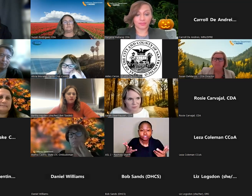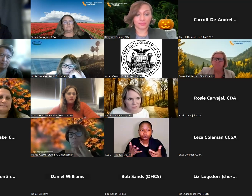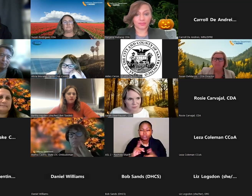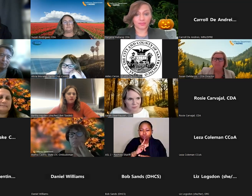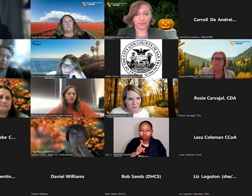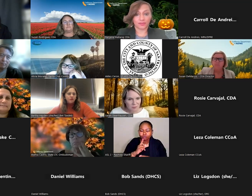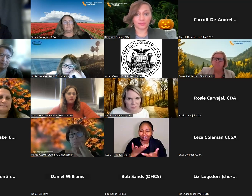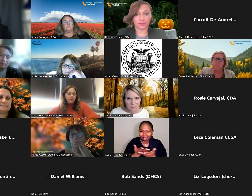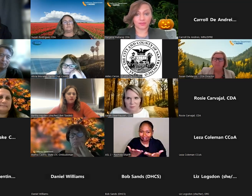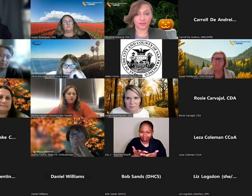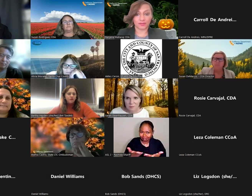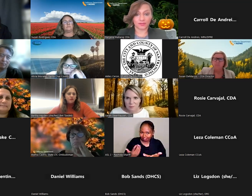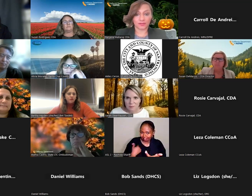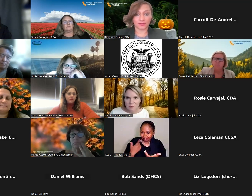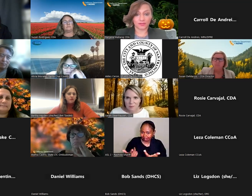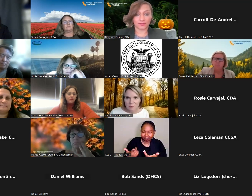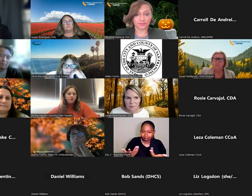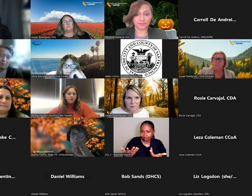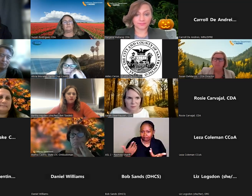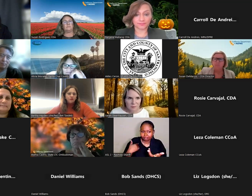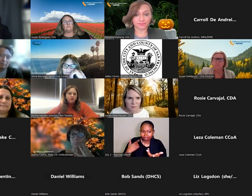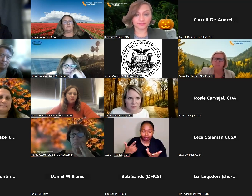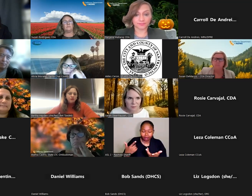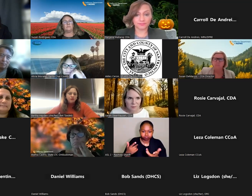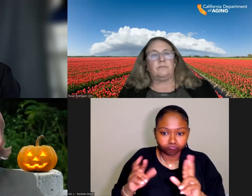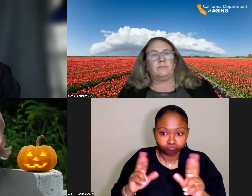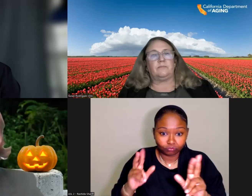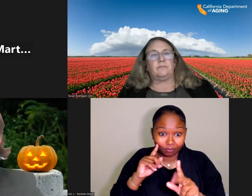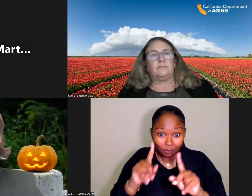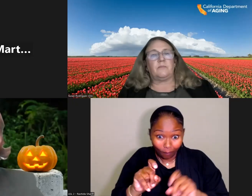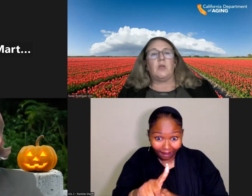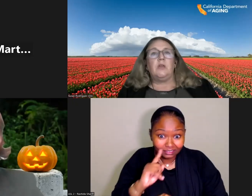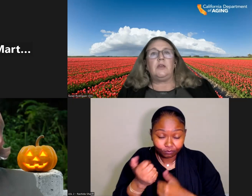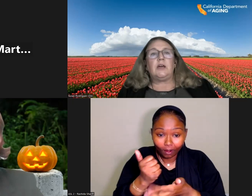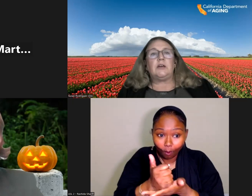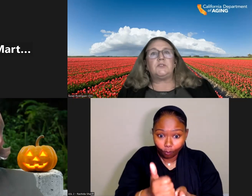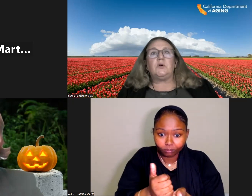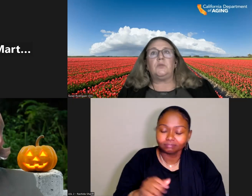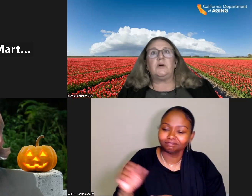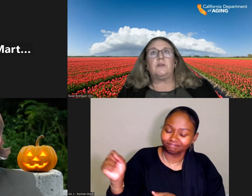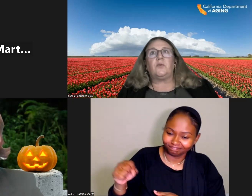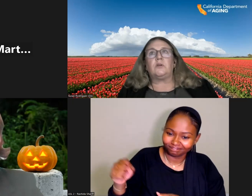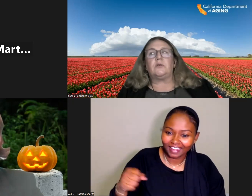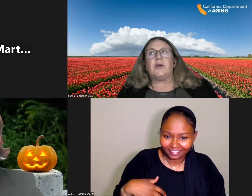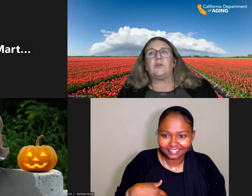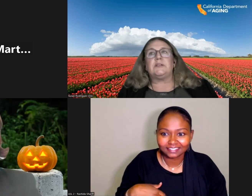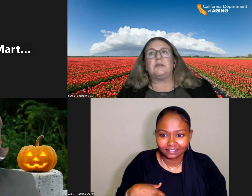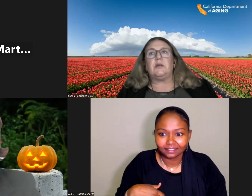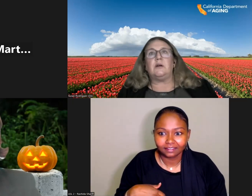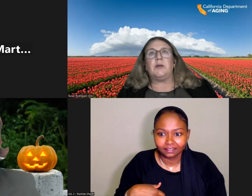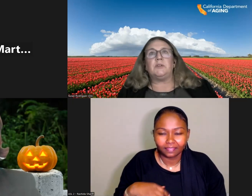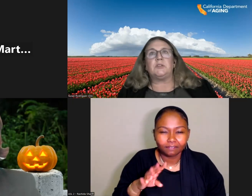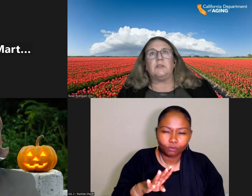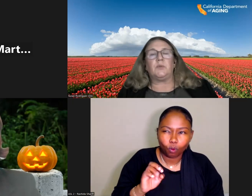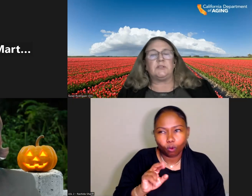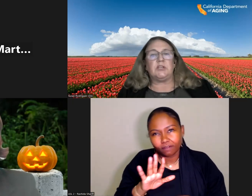that are coming up in terms of the kinds of things that people are asking for help with? Yeah, so the 4 or 5 areas that